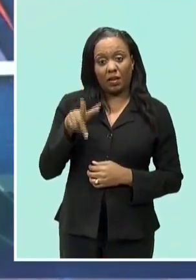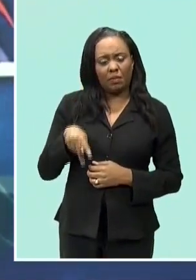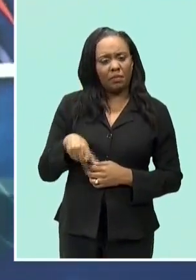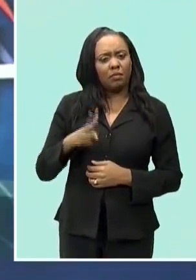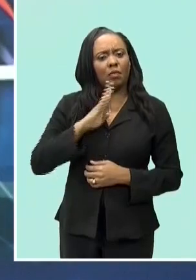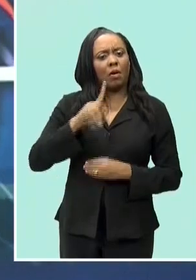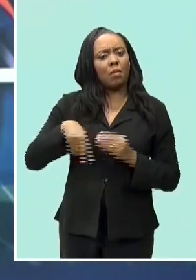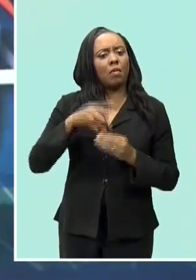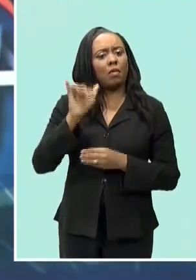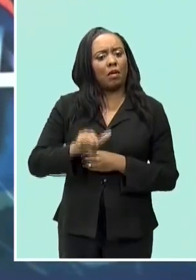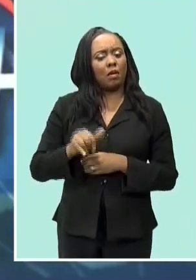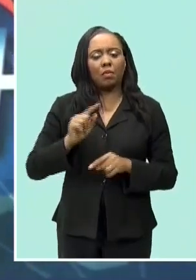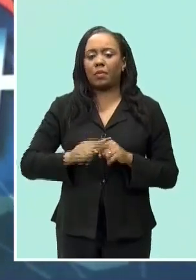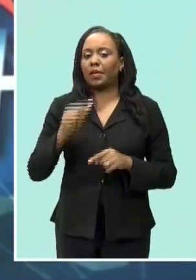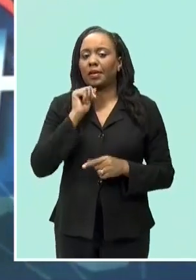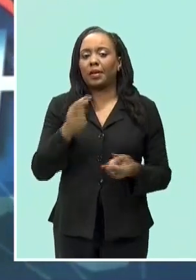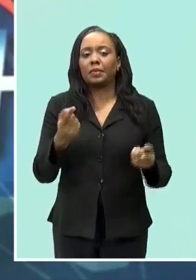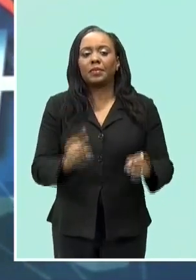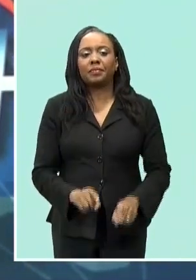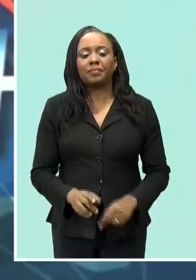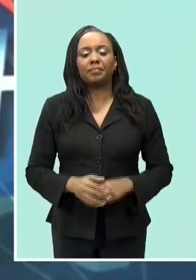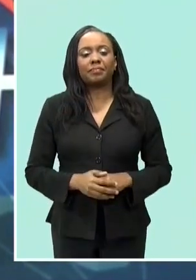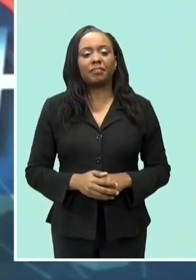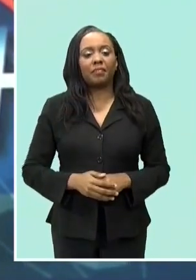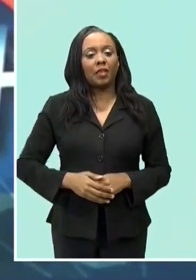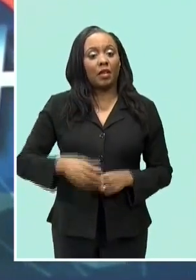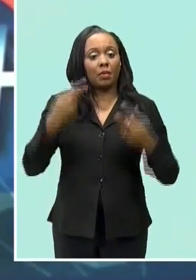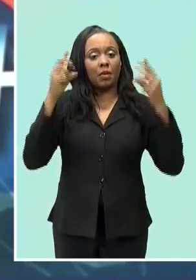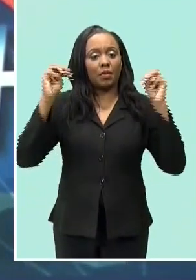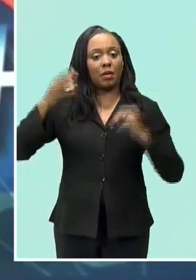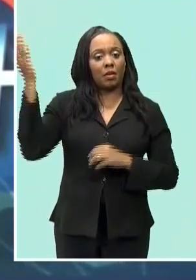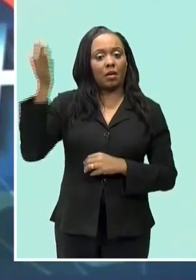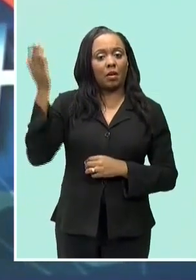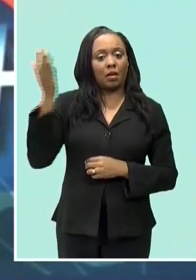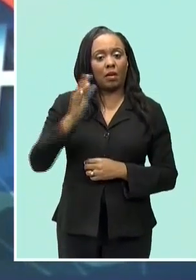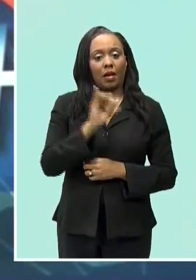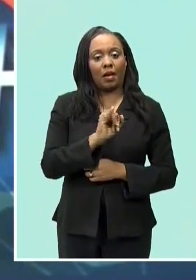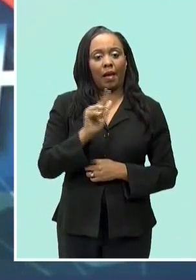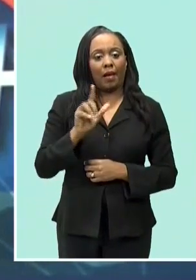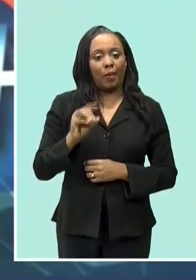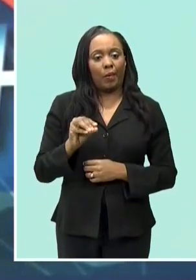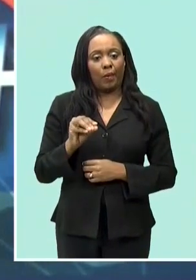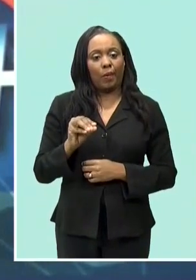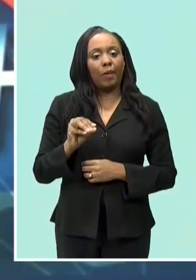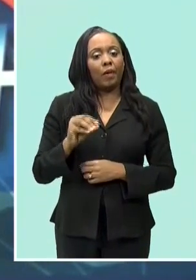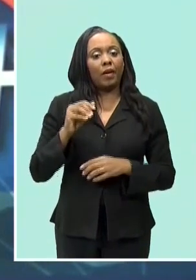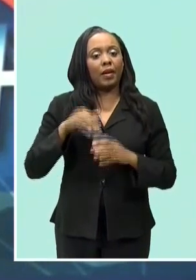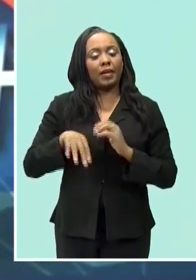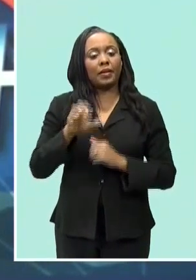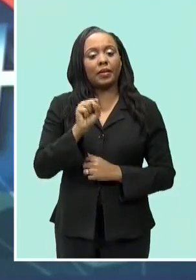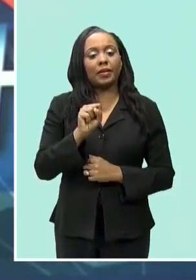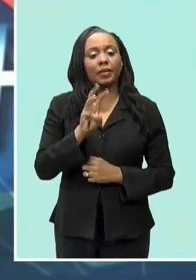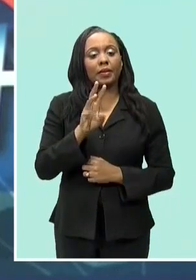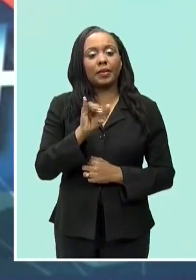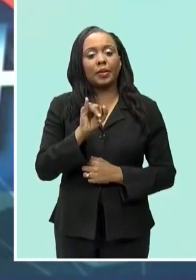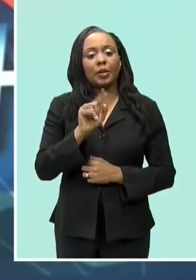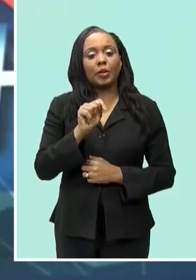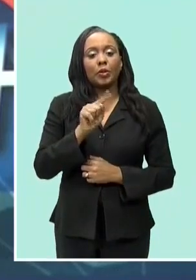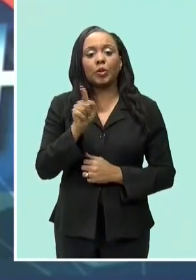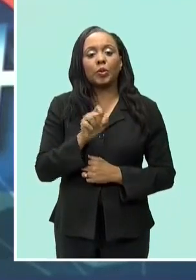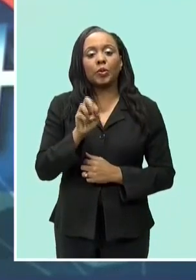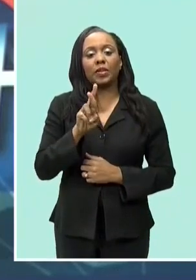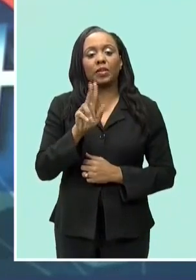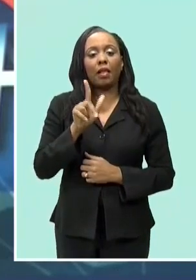didn't follow through. Ms. Mottley was among world leaders addressing the ILO International Labour Conference centenary session over in